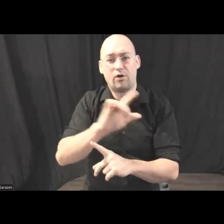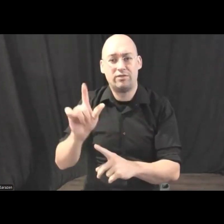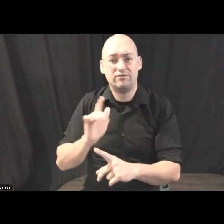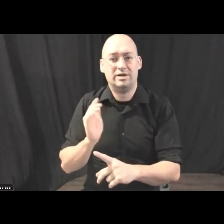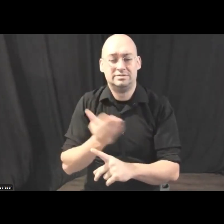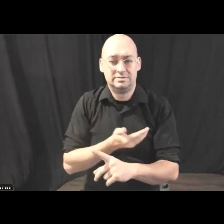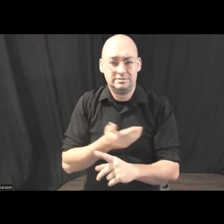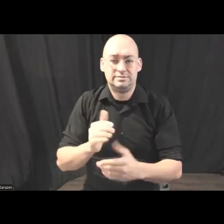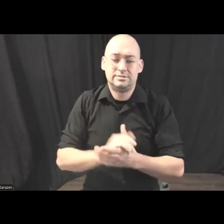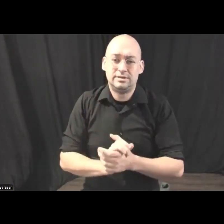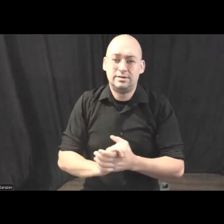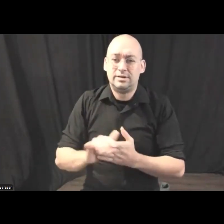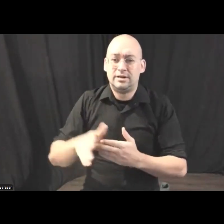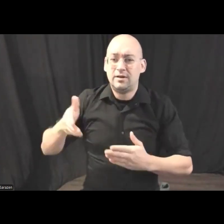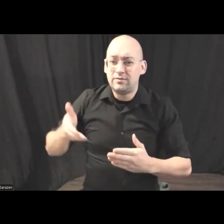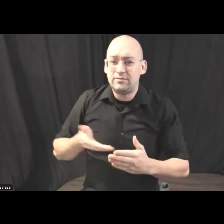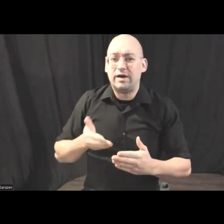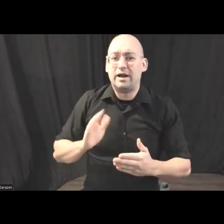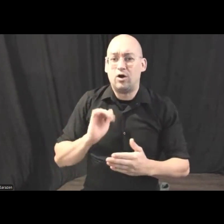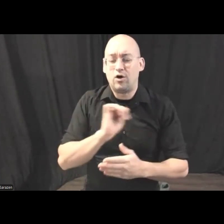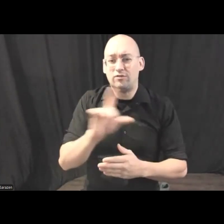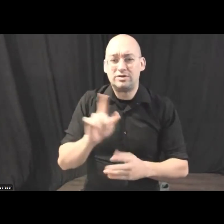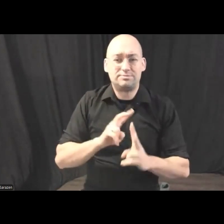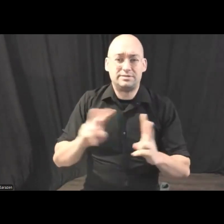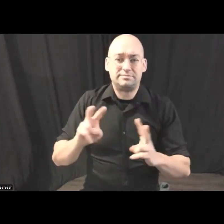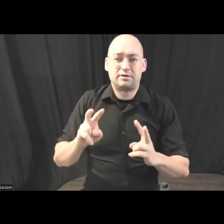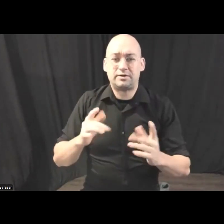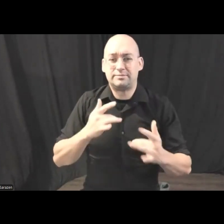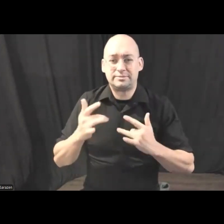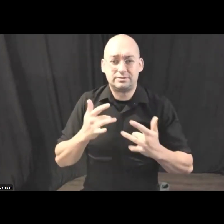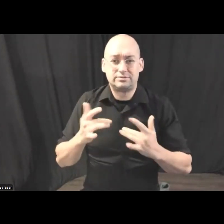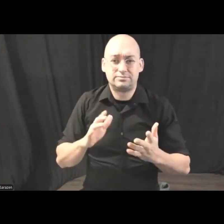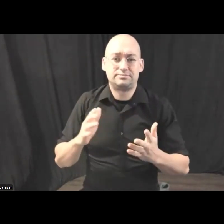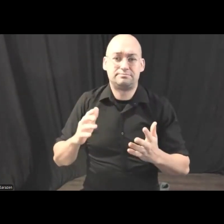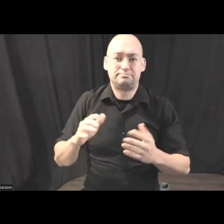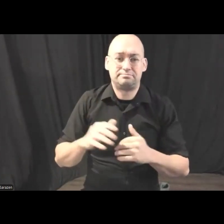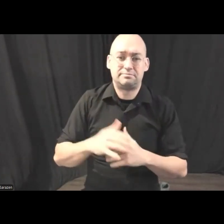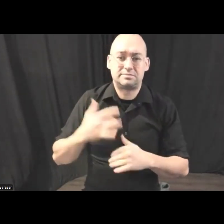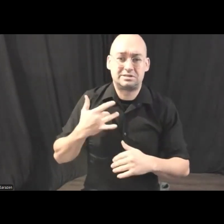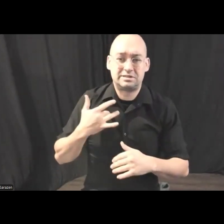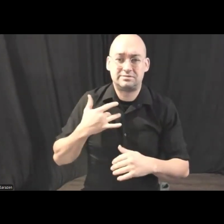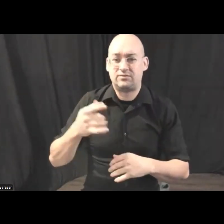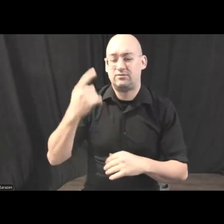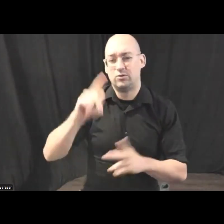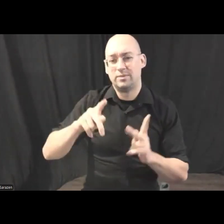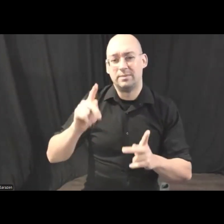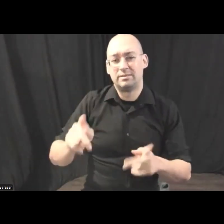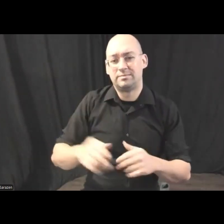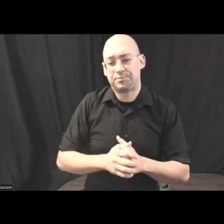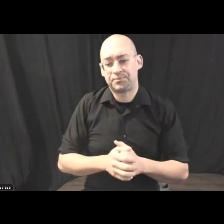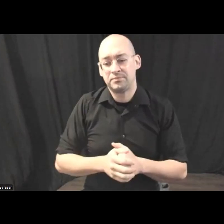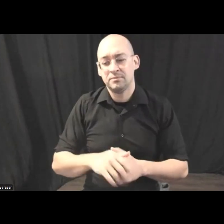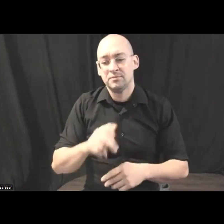to invite all of us to be very tender in our meeting. all carrying a lot personally and